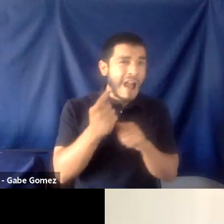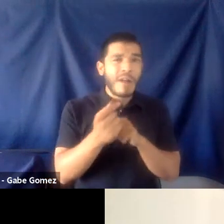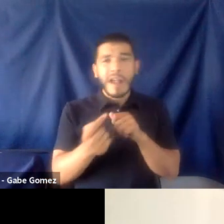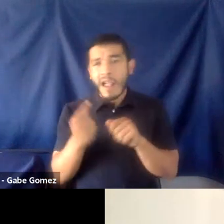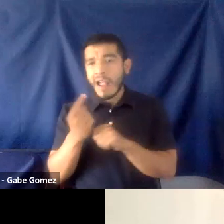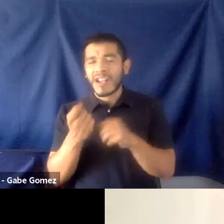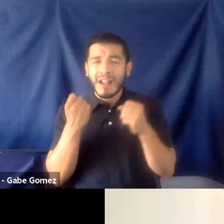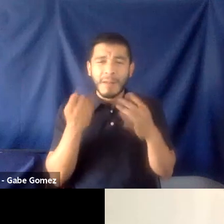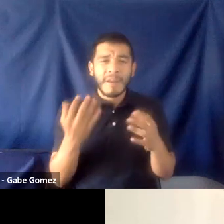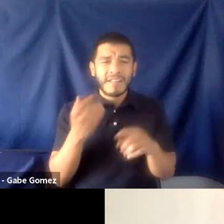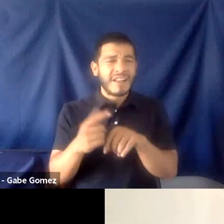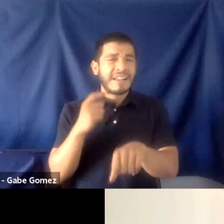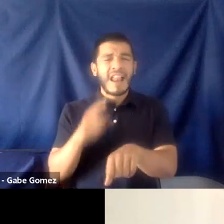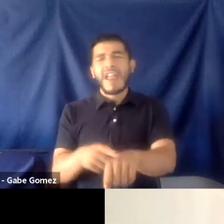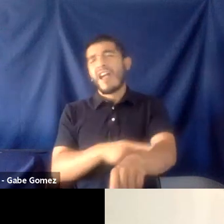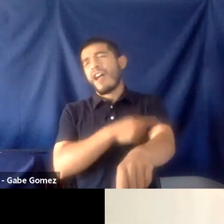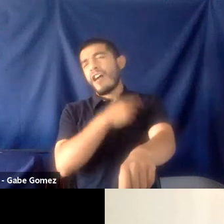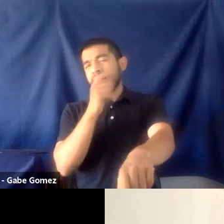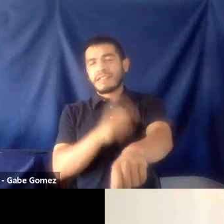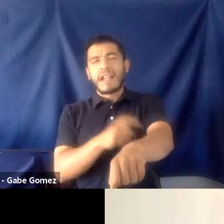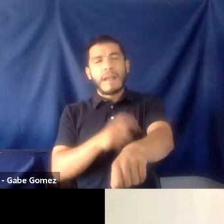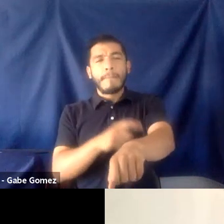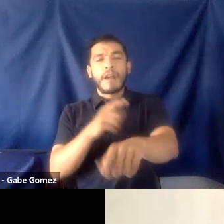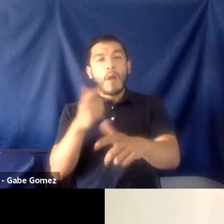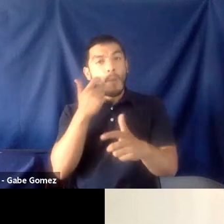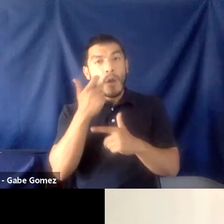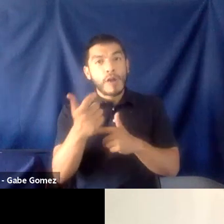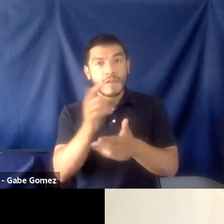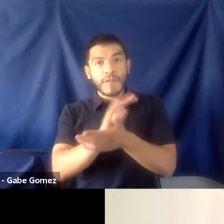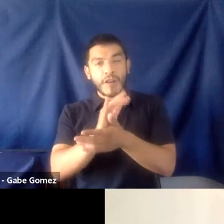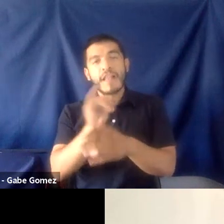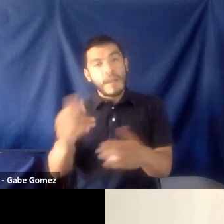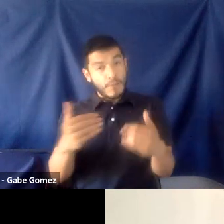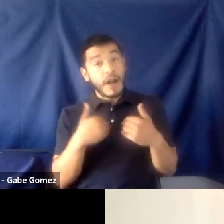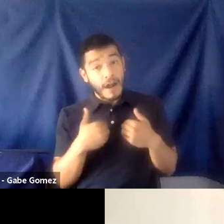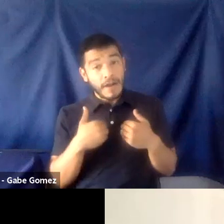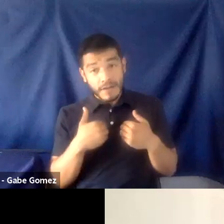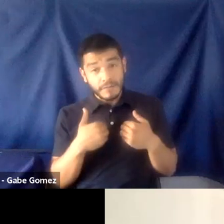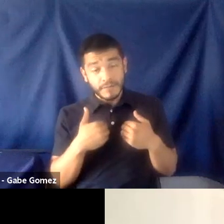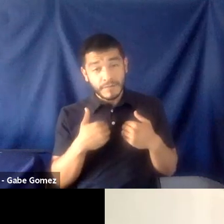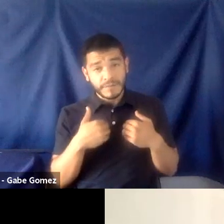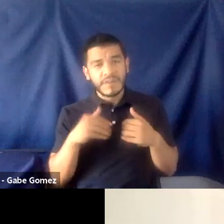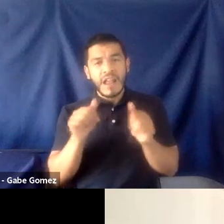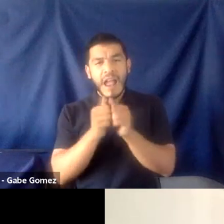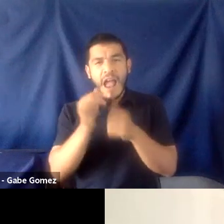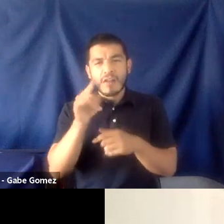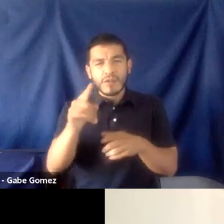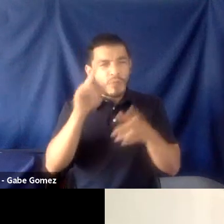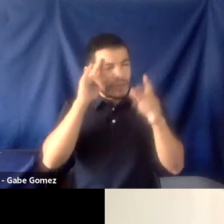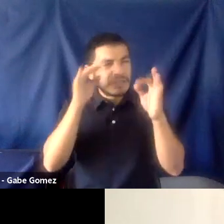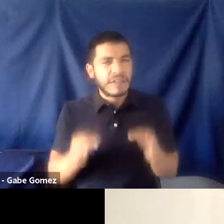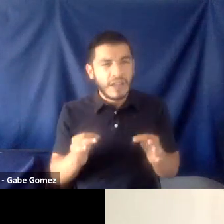and hundreds and hundreds and hundreds of footage that you had, how did you